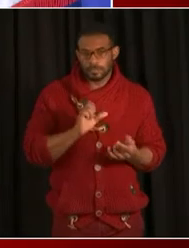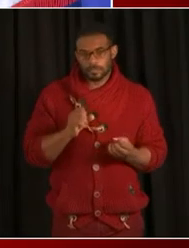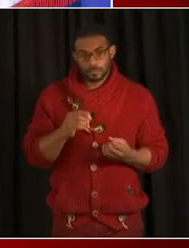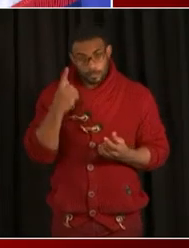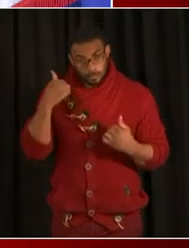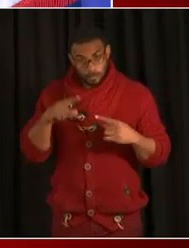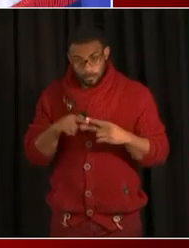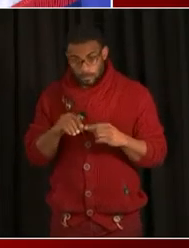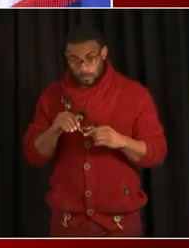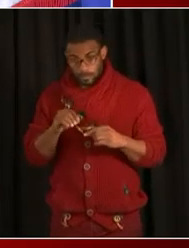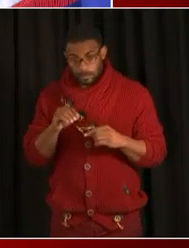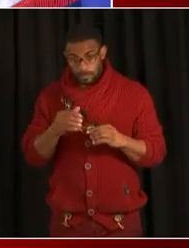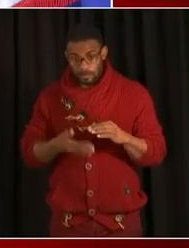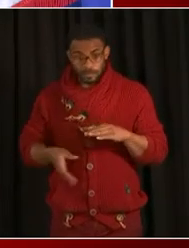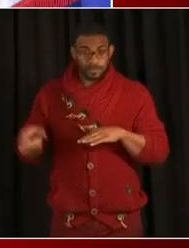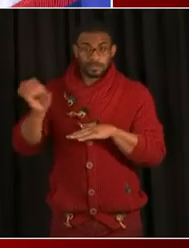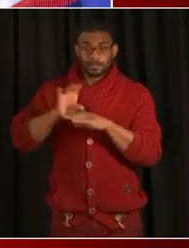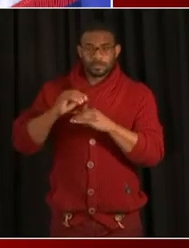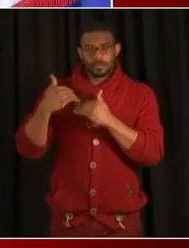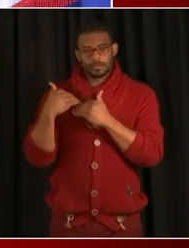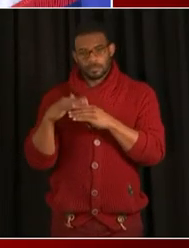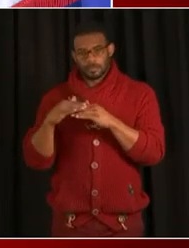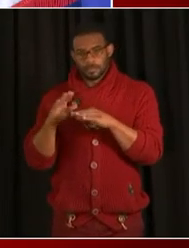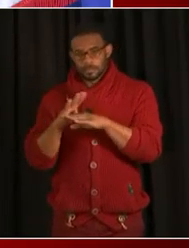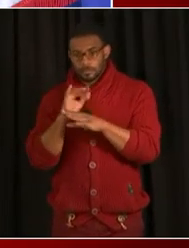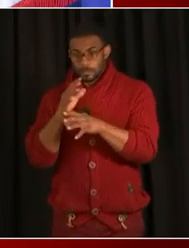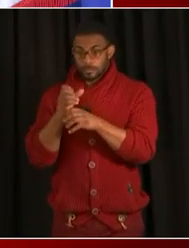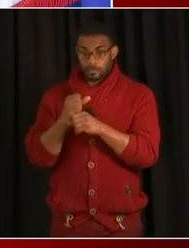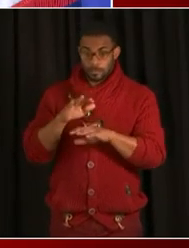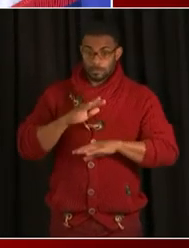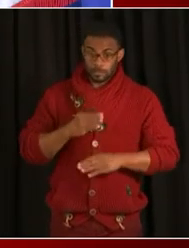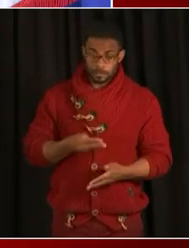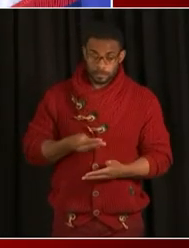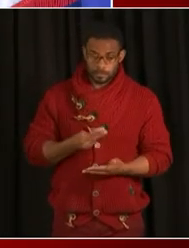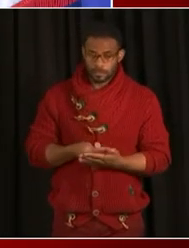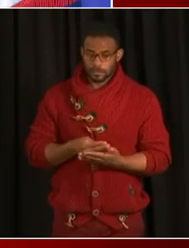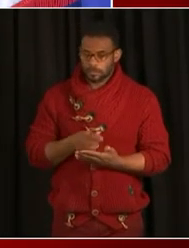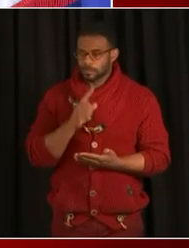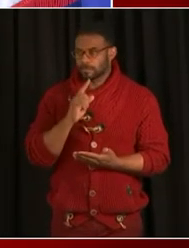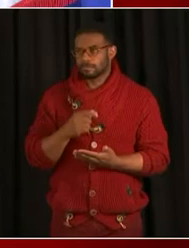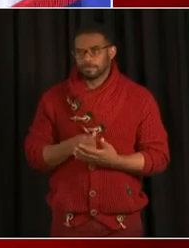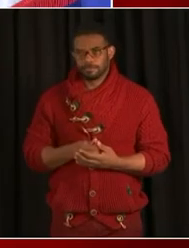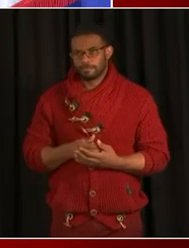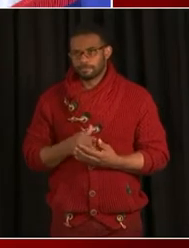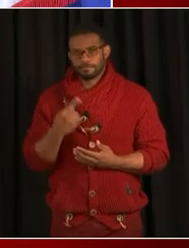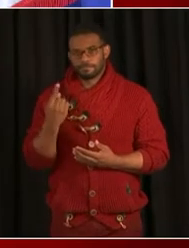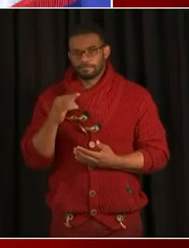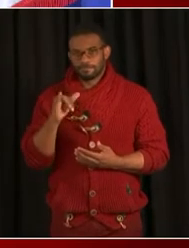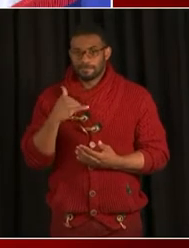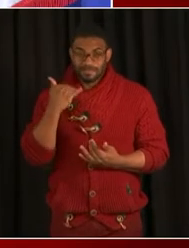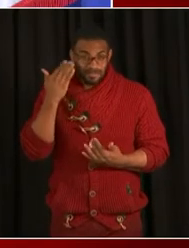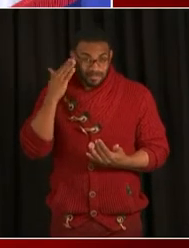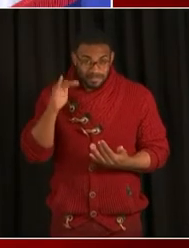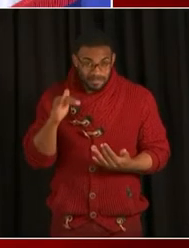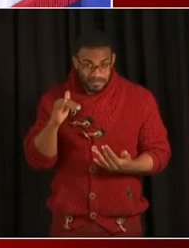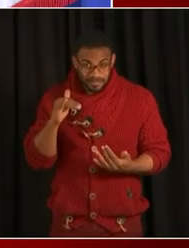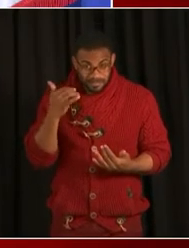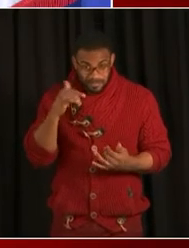so for us to put another burden on entities that receive relief is something that I